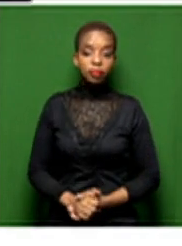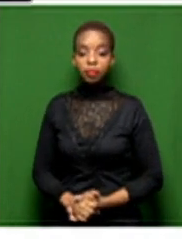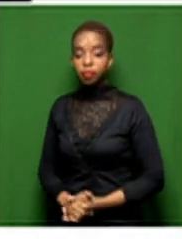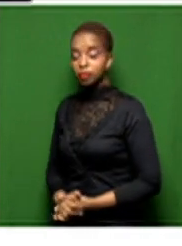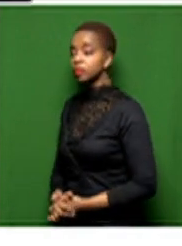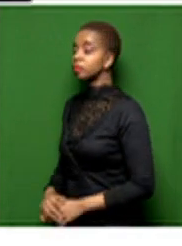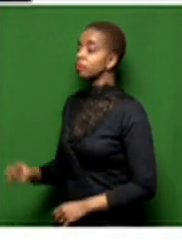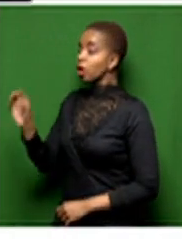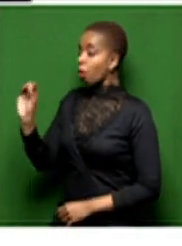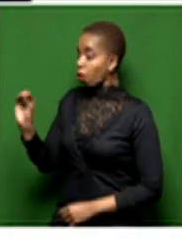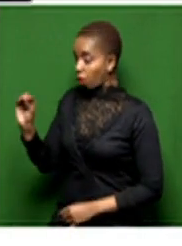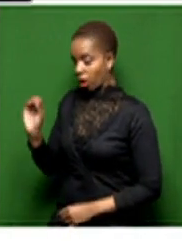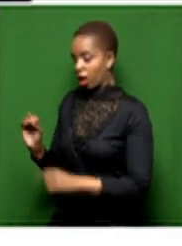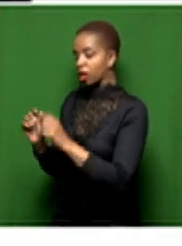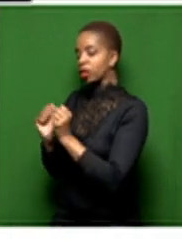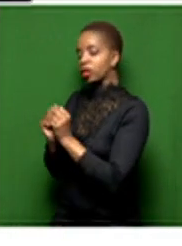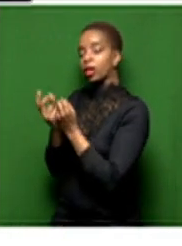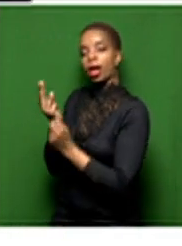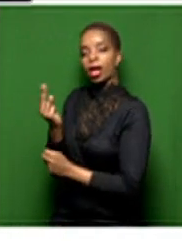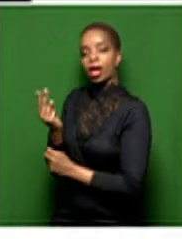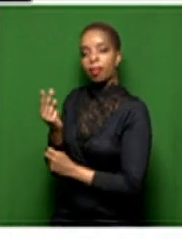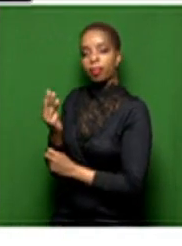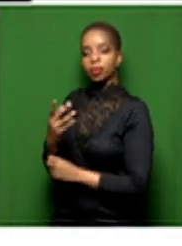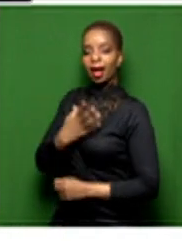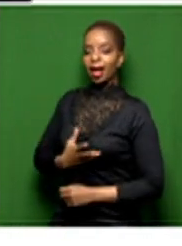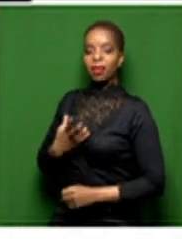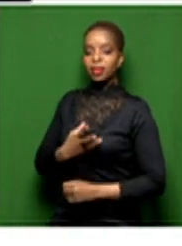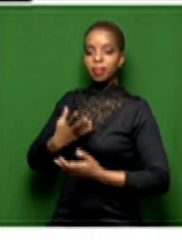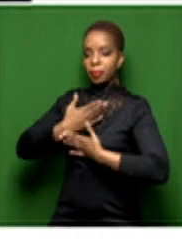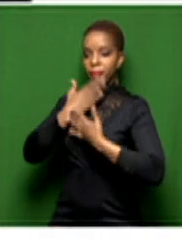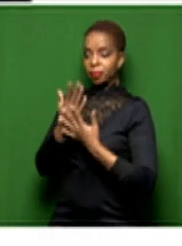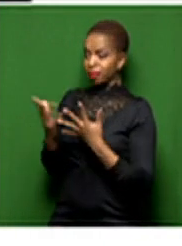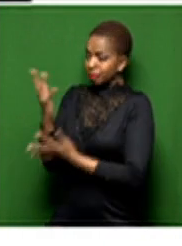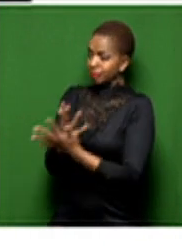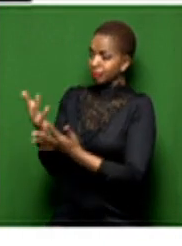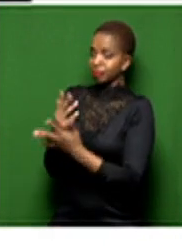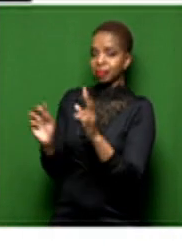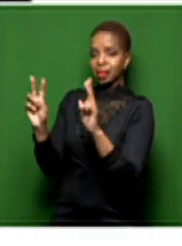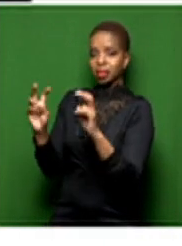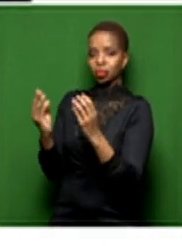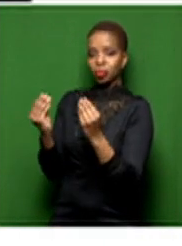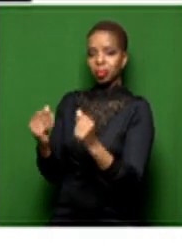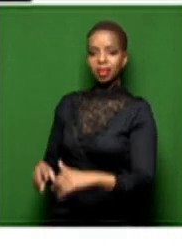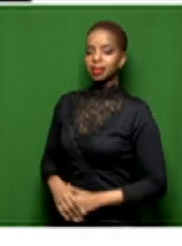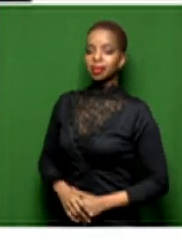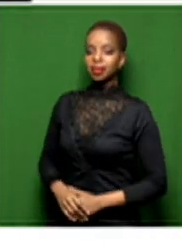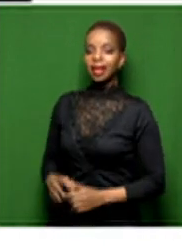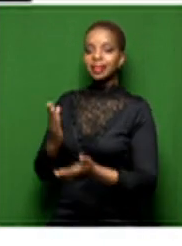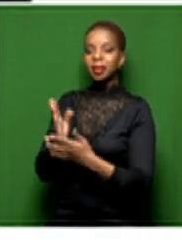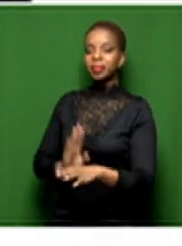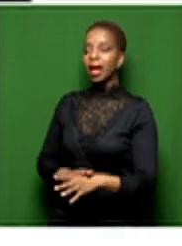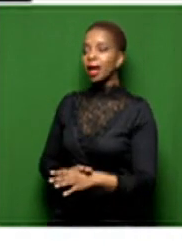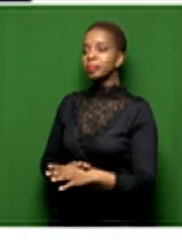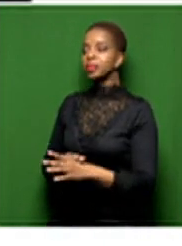Maake, there are those couples who are not so comfortable in talking about money. And in some instances, some spouses don't even know what